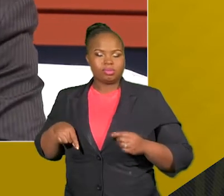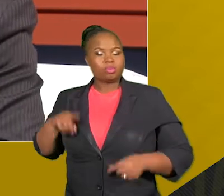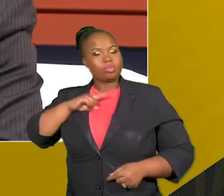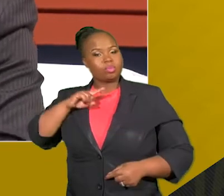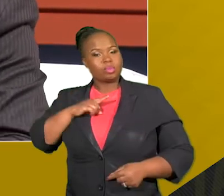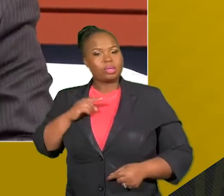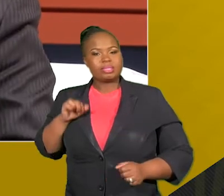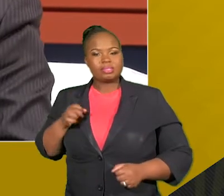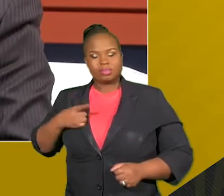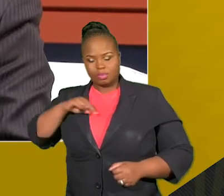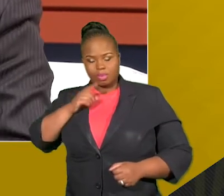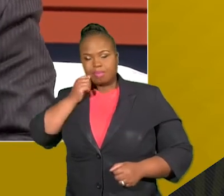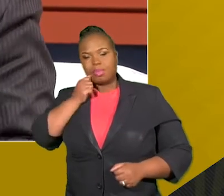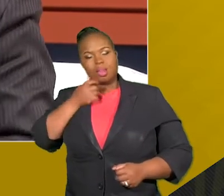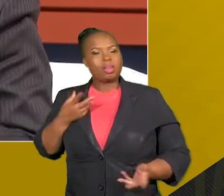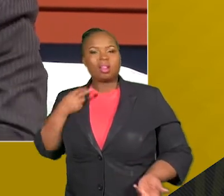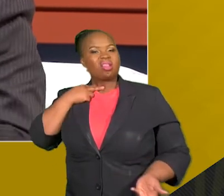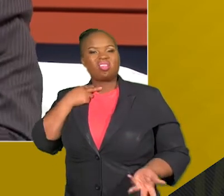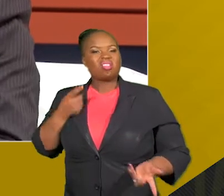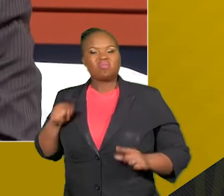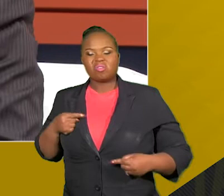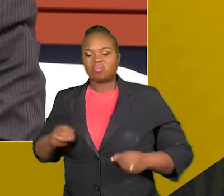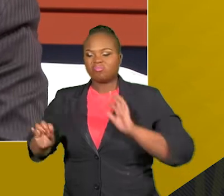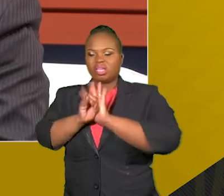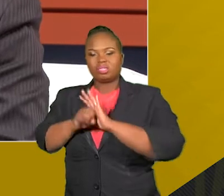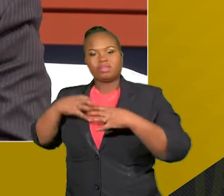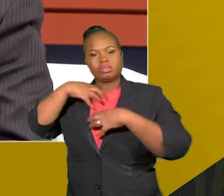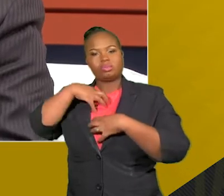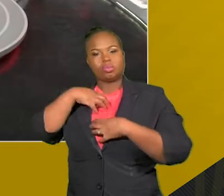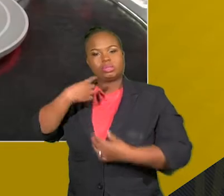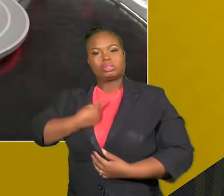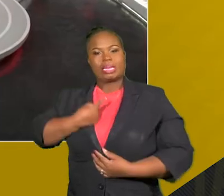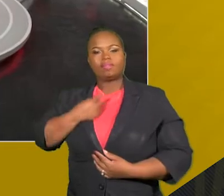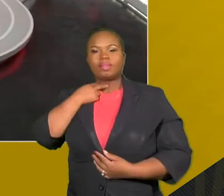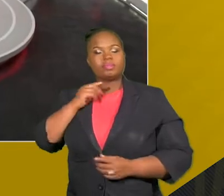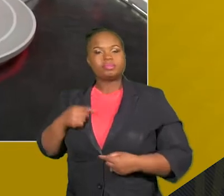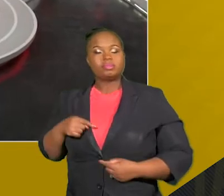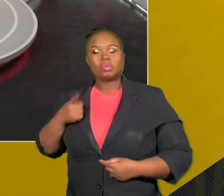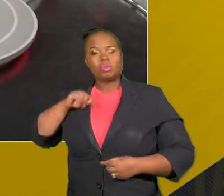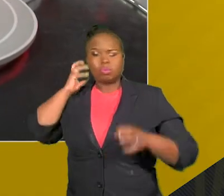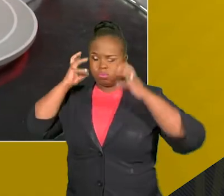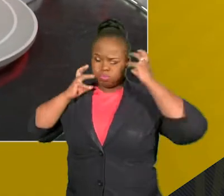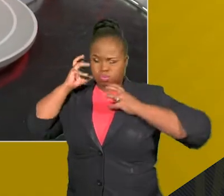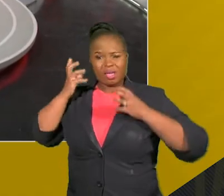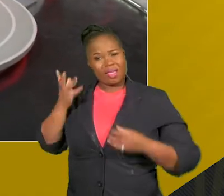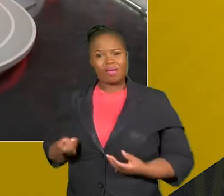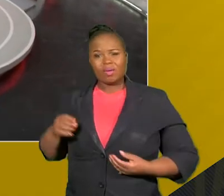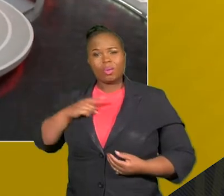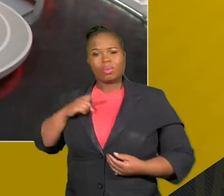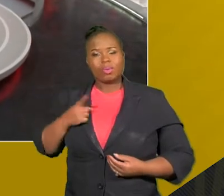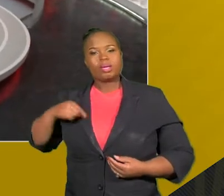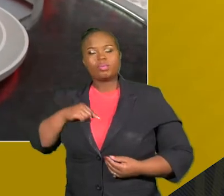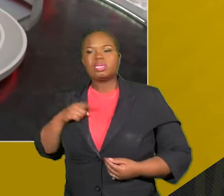One, as men, we are failing to find our own identity. That is why we are so confused so much that we're looking